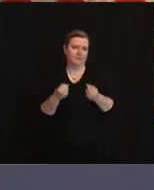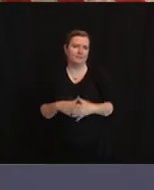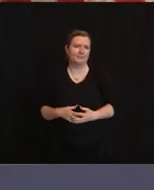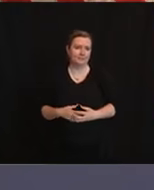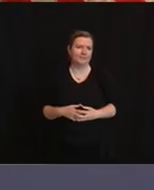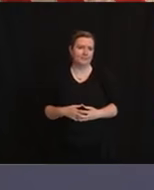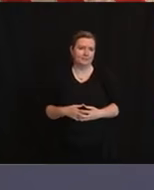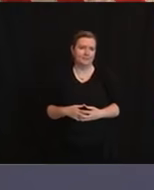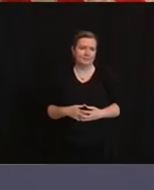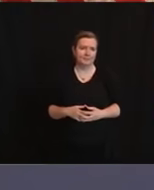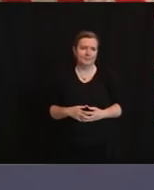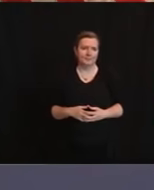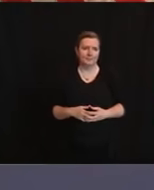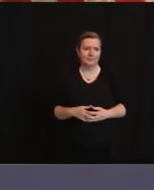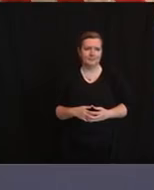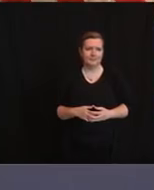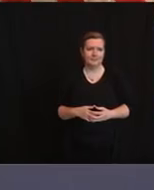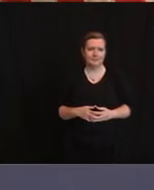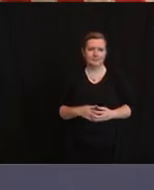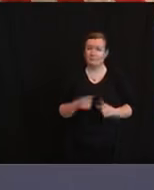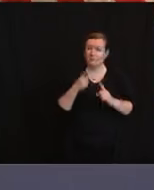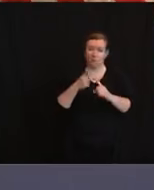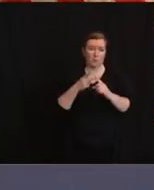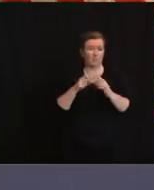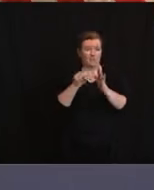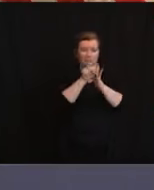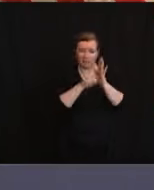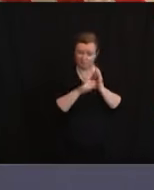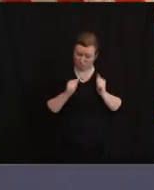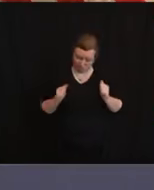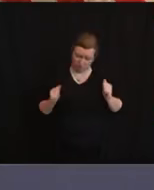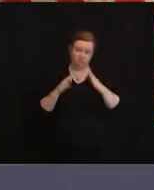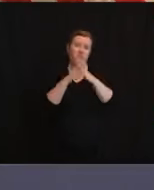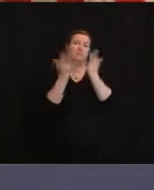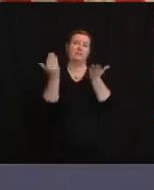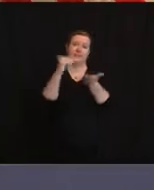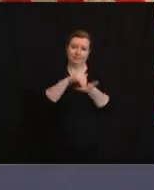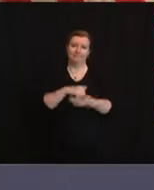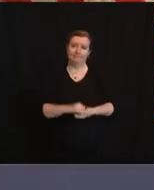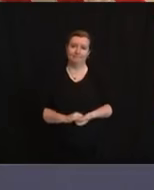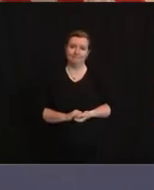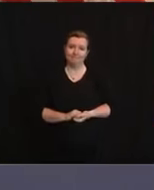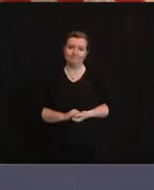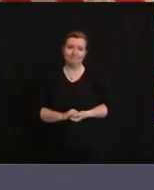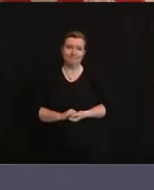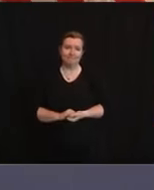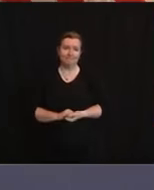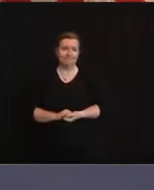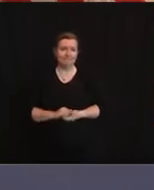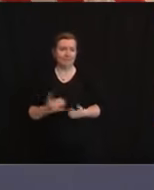get the state back up on its feet. So with that, folks, let's remask. Make sure I get this right size up.